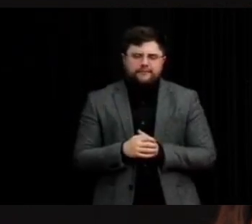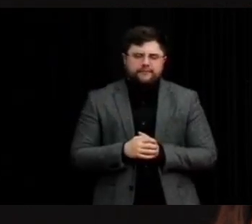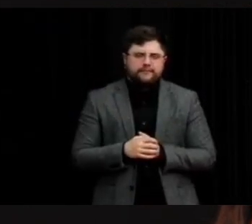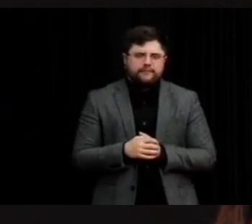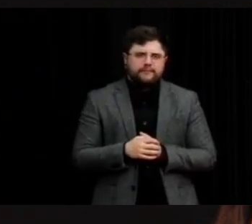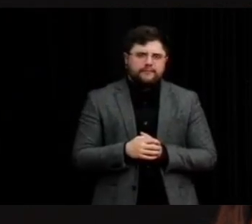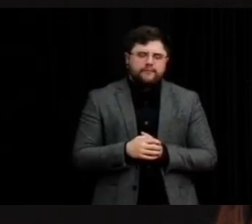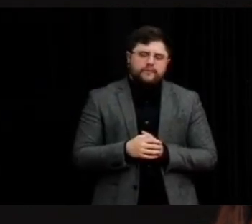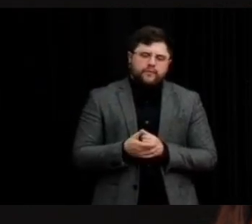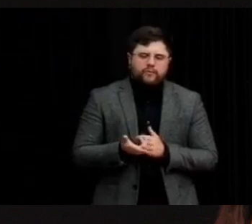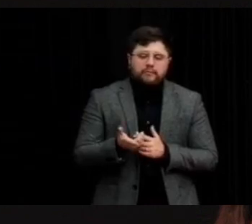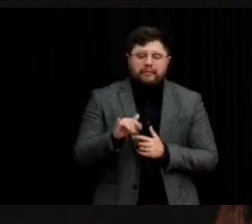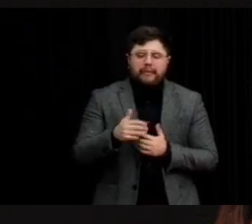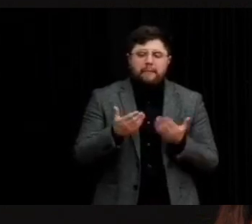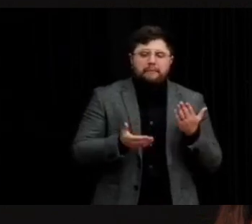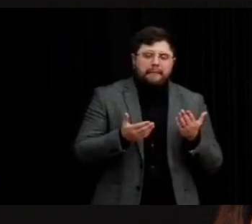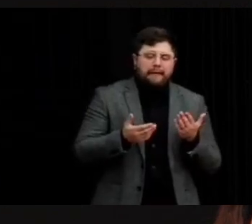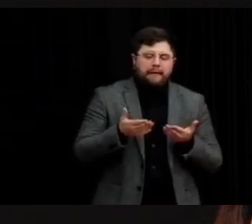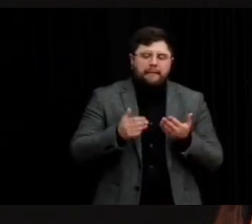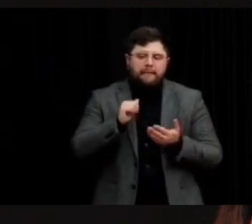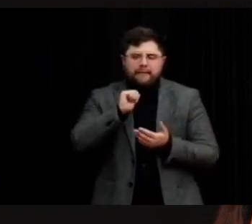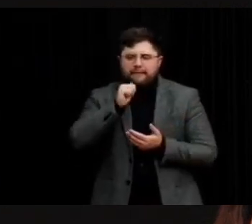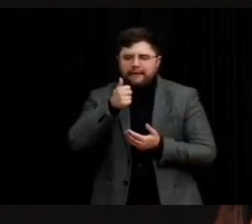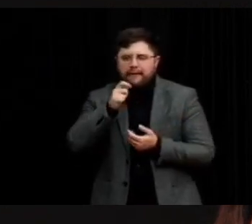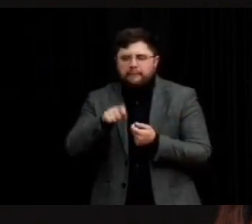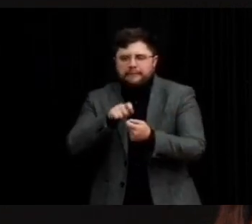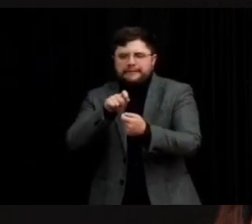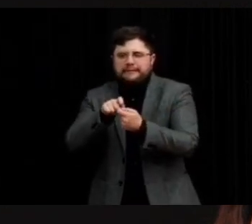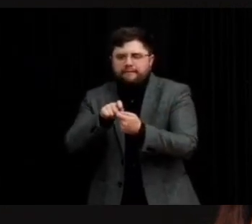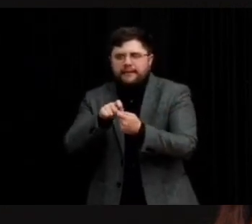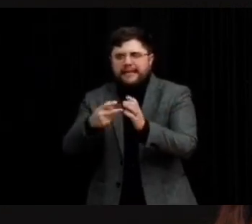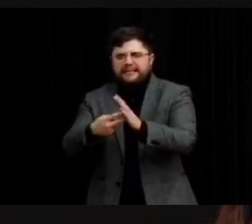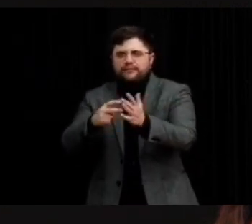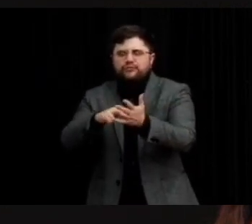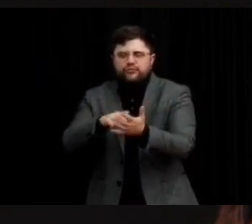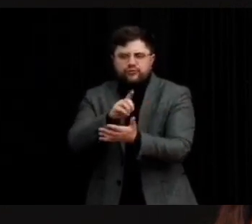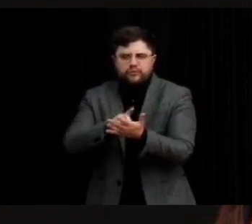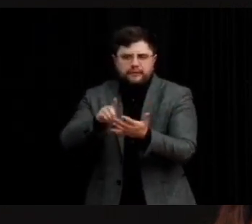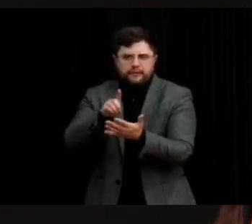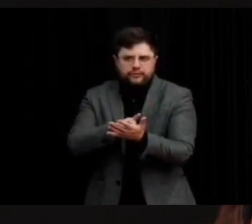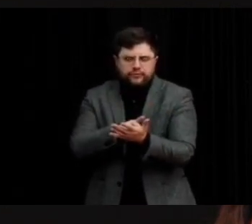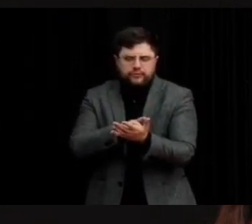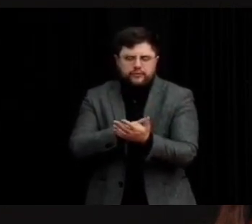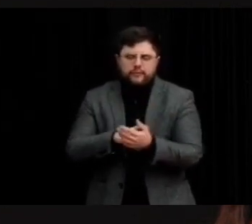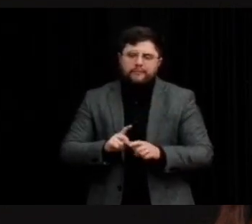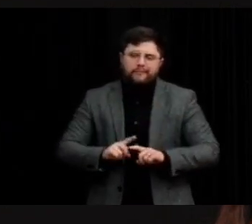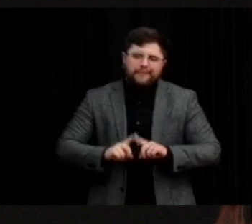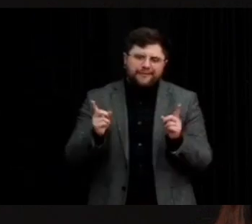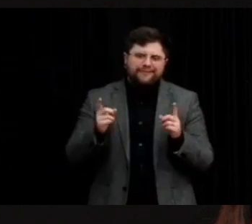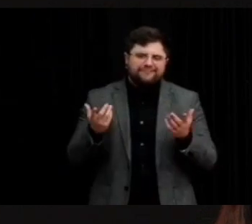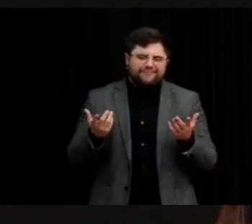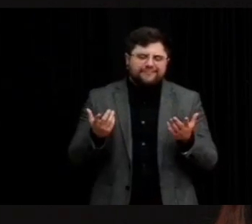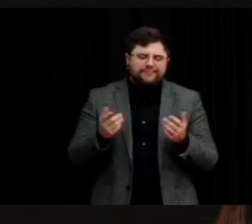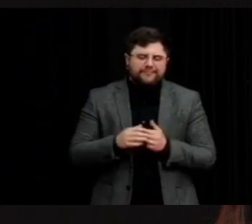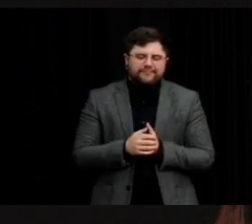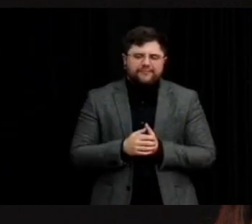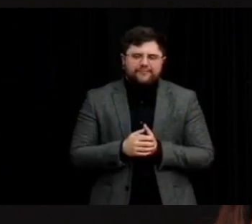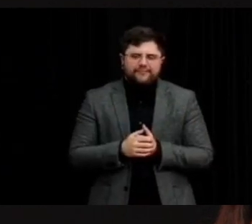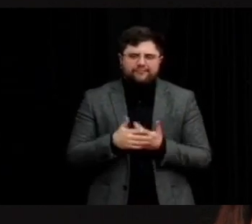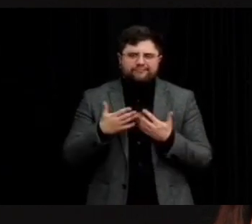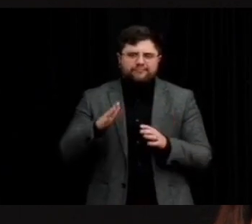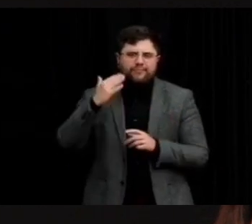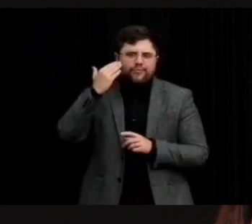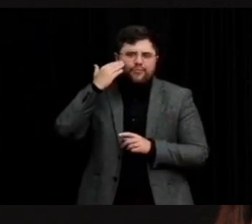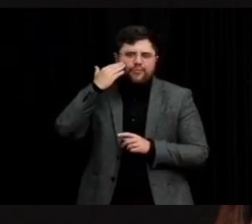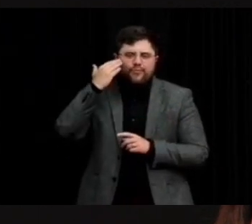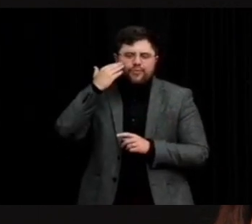which may or may not be specific intentional discrimination. But we know